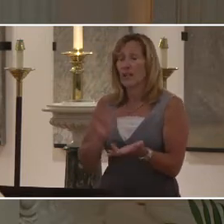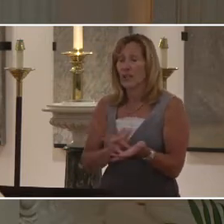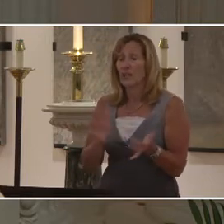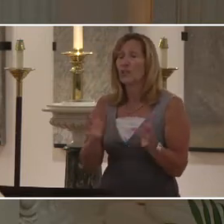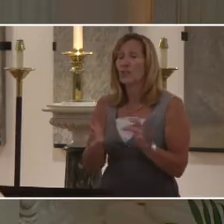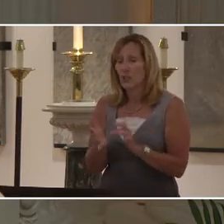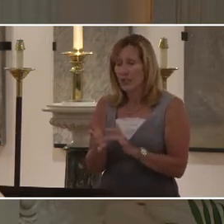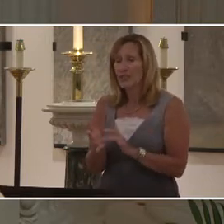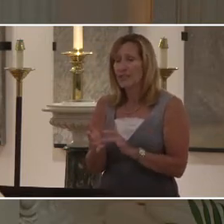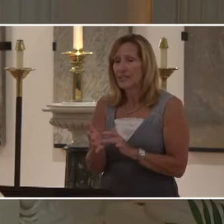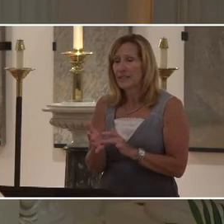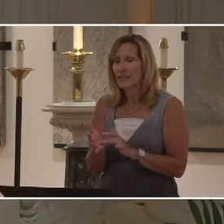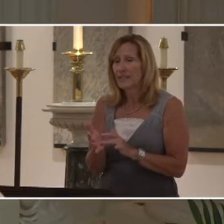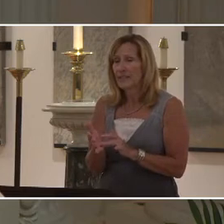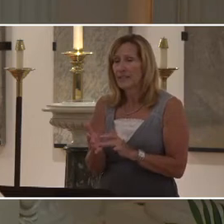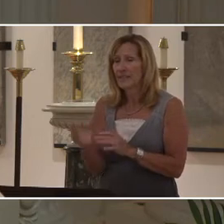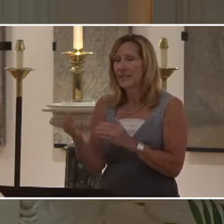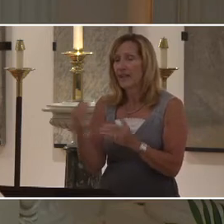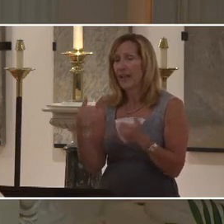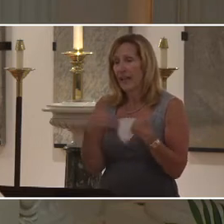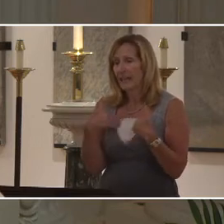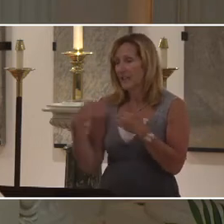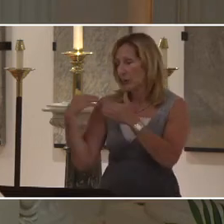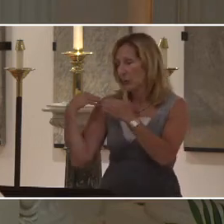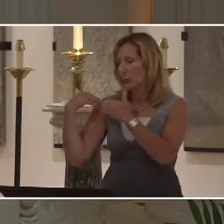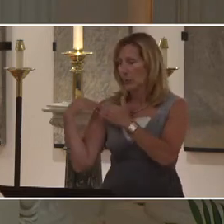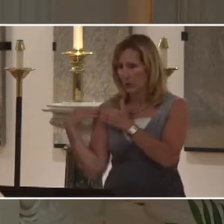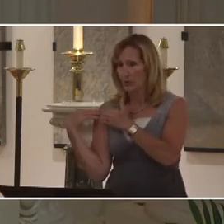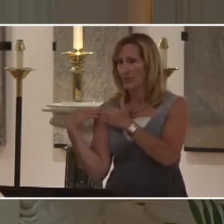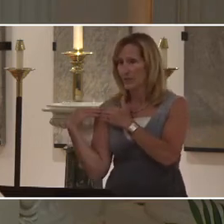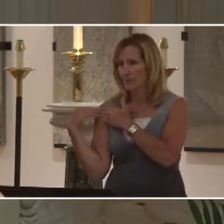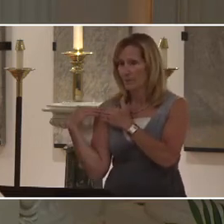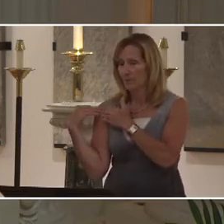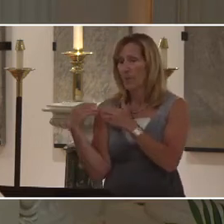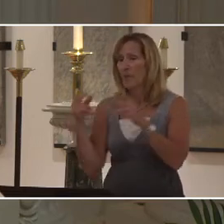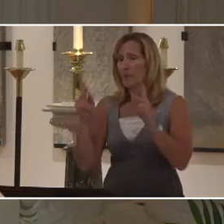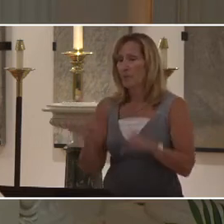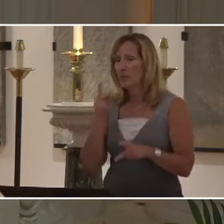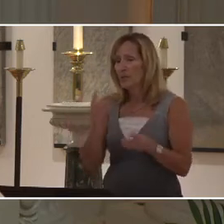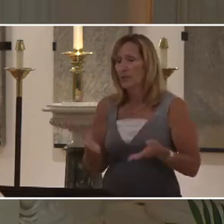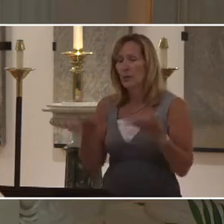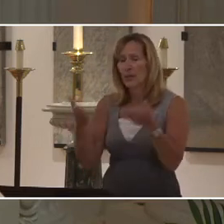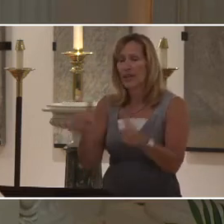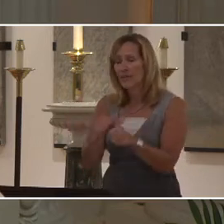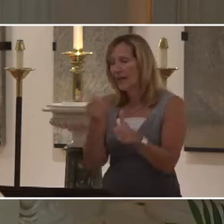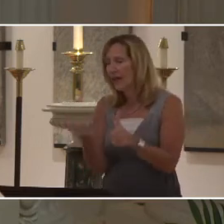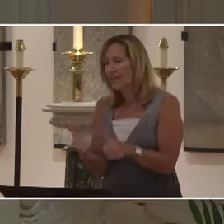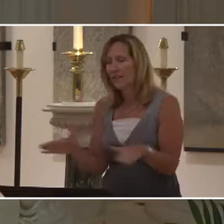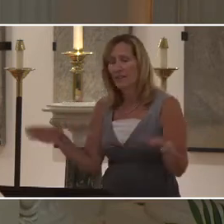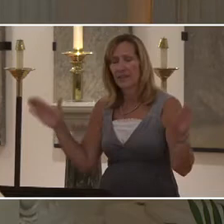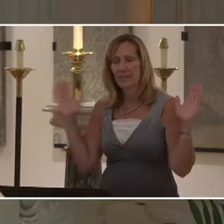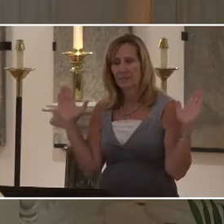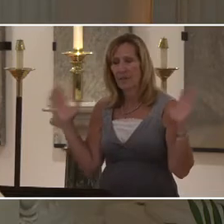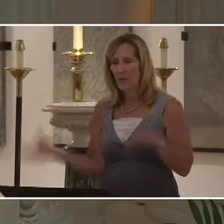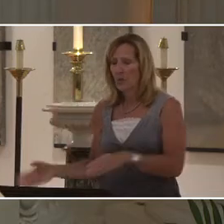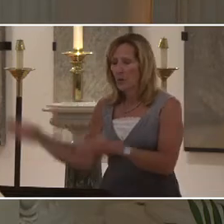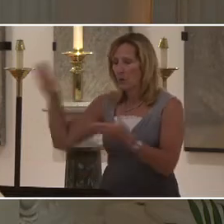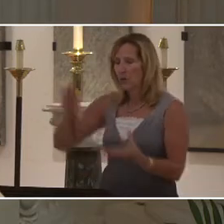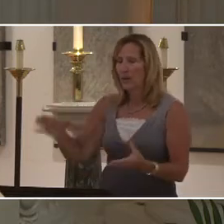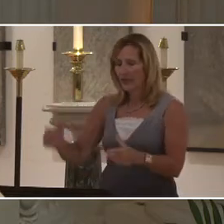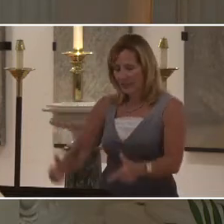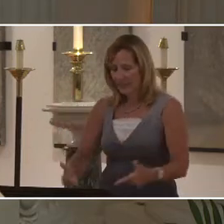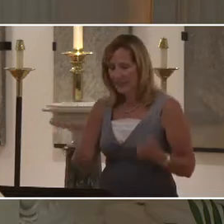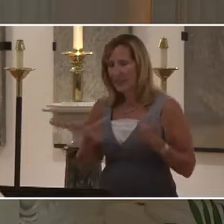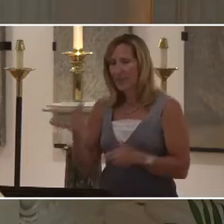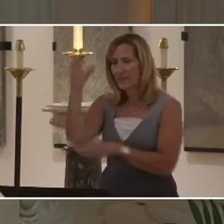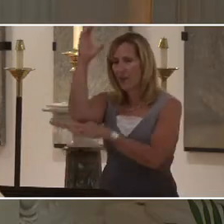Jesus bears those burdens. The one who gave everything, who poured out his life on